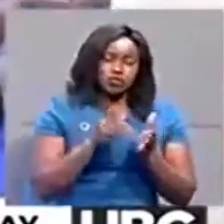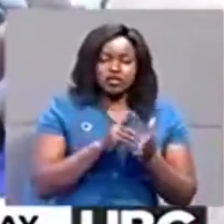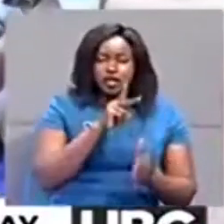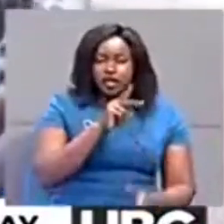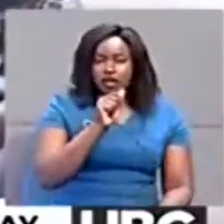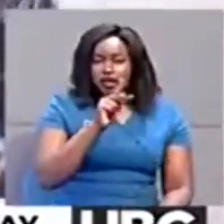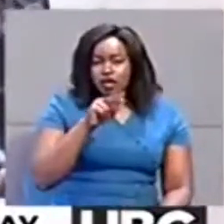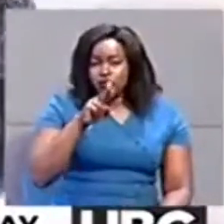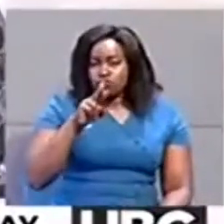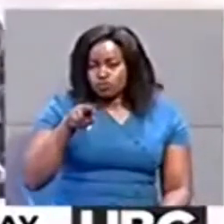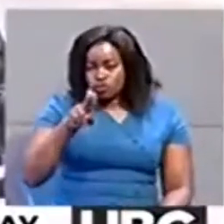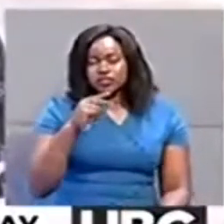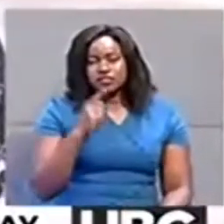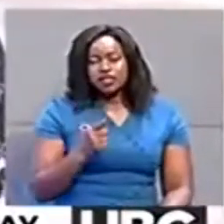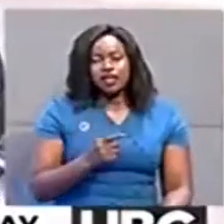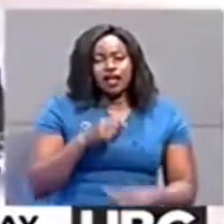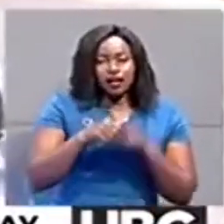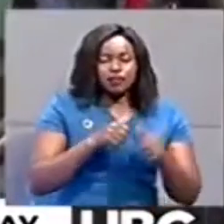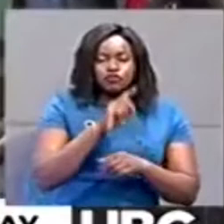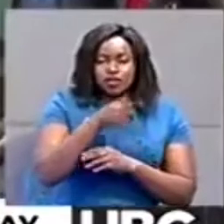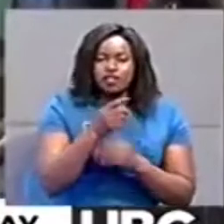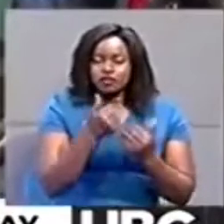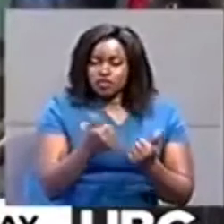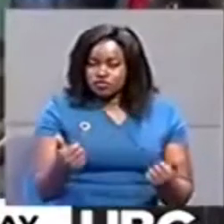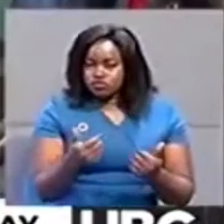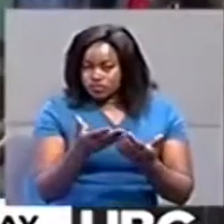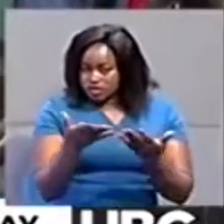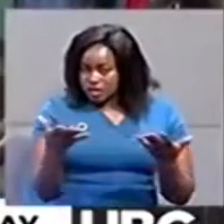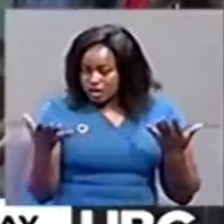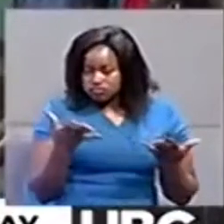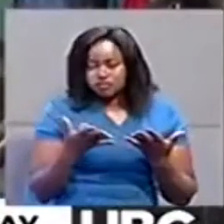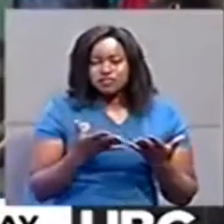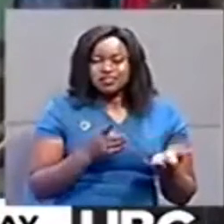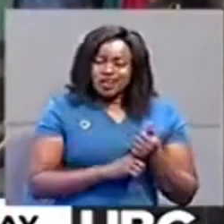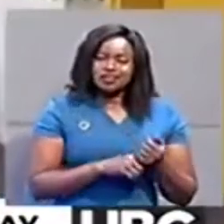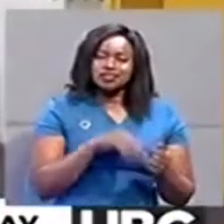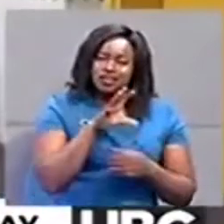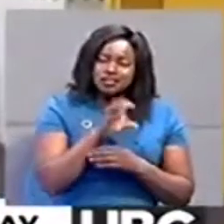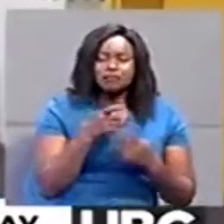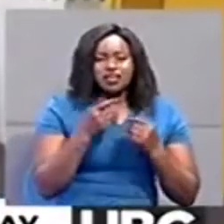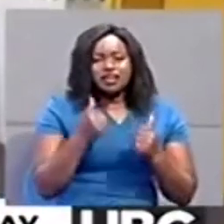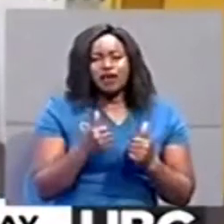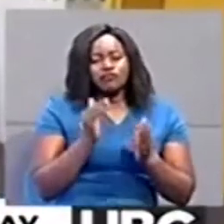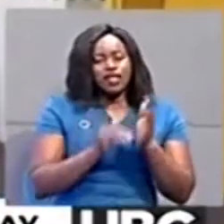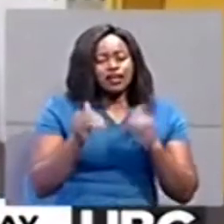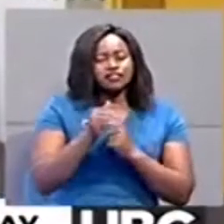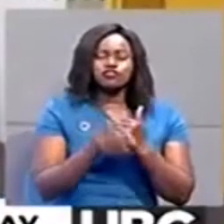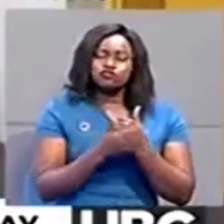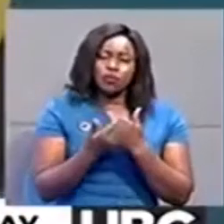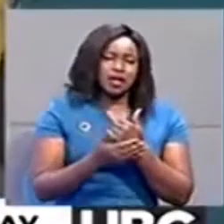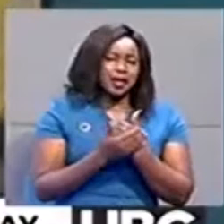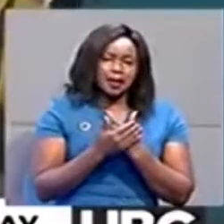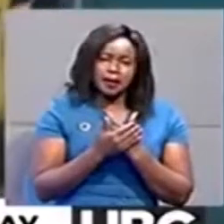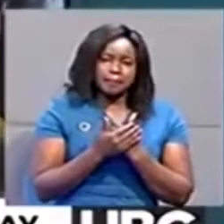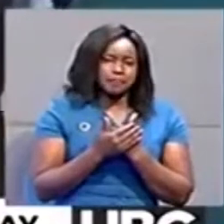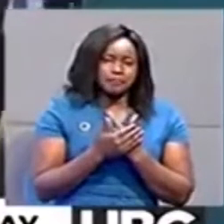about 1,000 children are diagnosed with cancer. She asserts that because of the inequalities to access care, the survival rate in